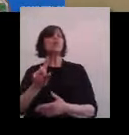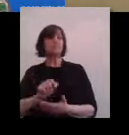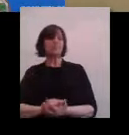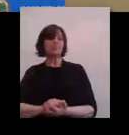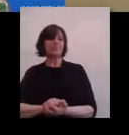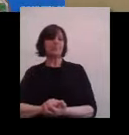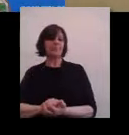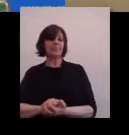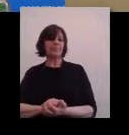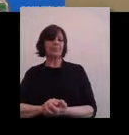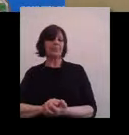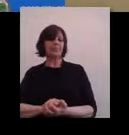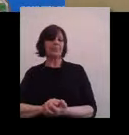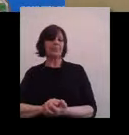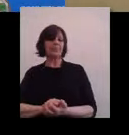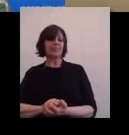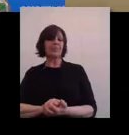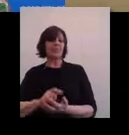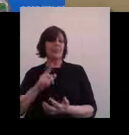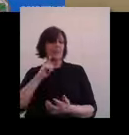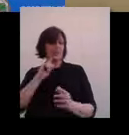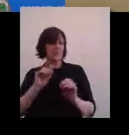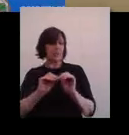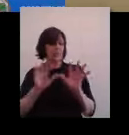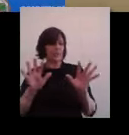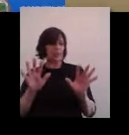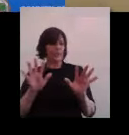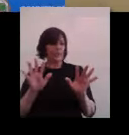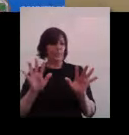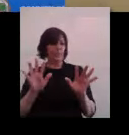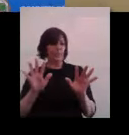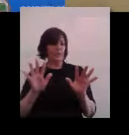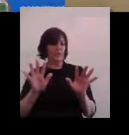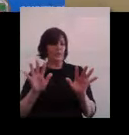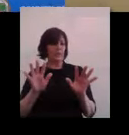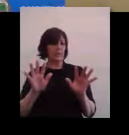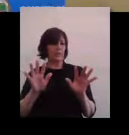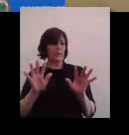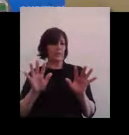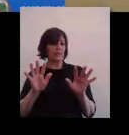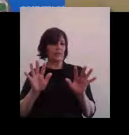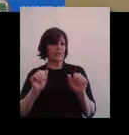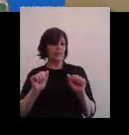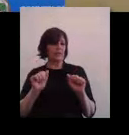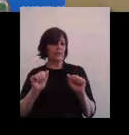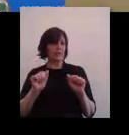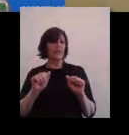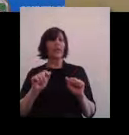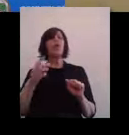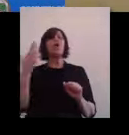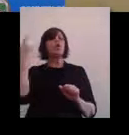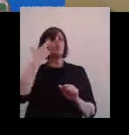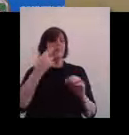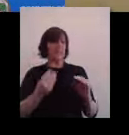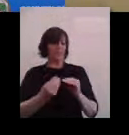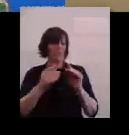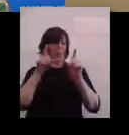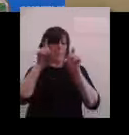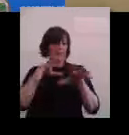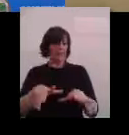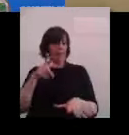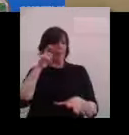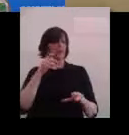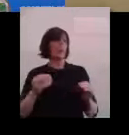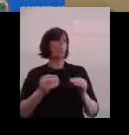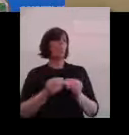be clear, is the capacity increase for testing because just there are now more supplies available, or is there something else behind it? And then also, is the